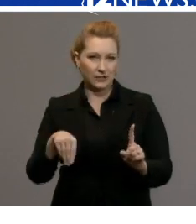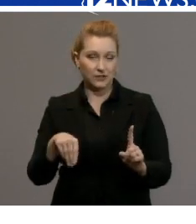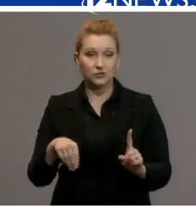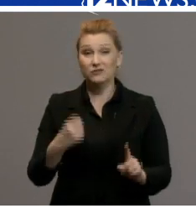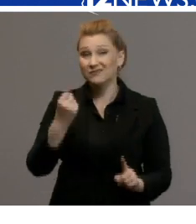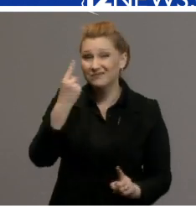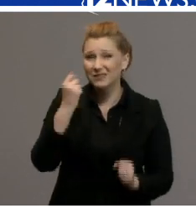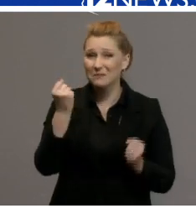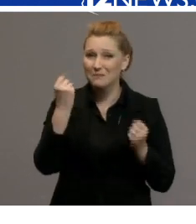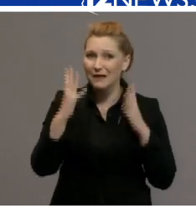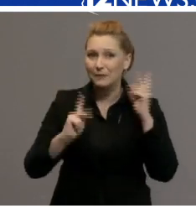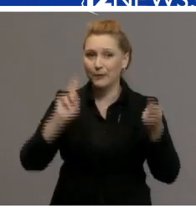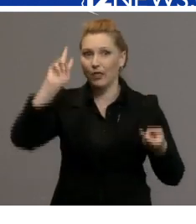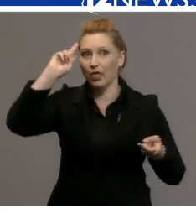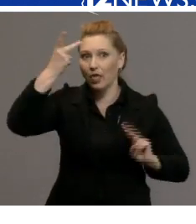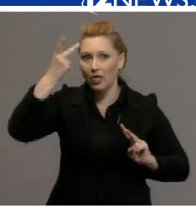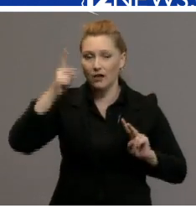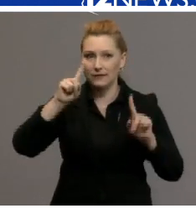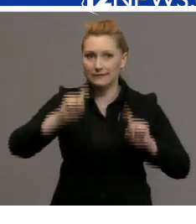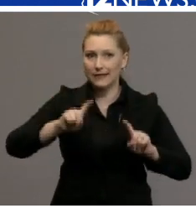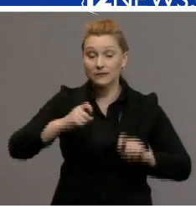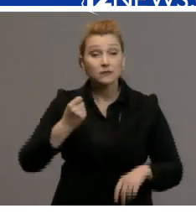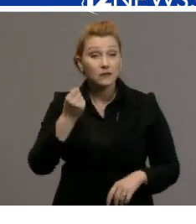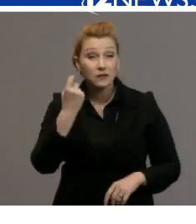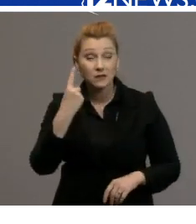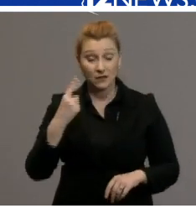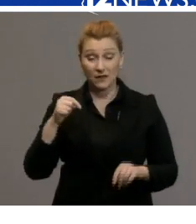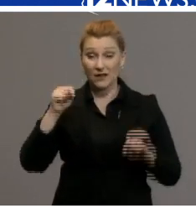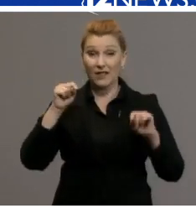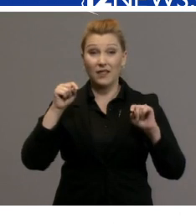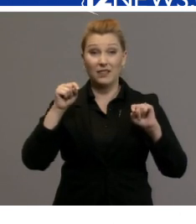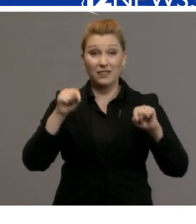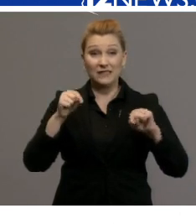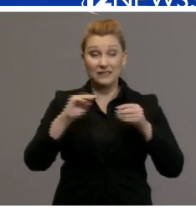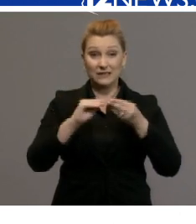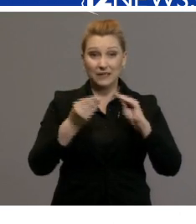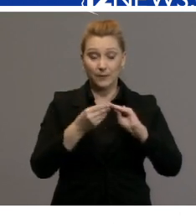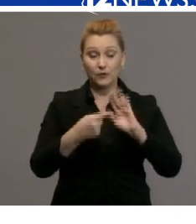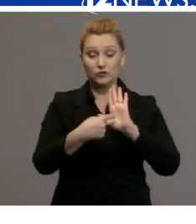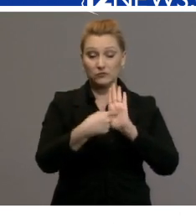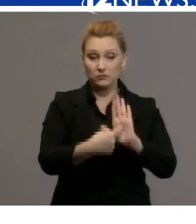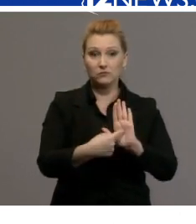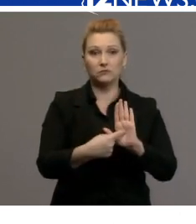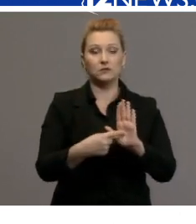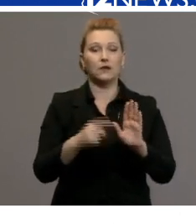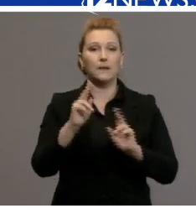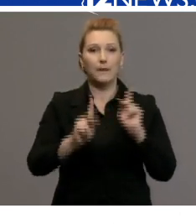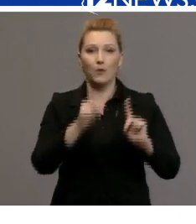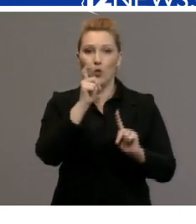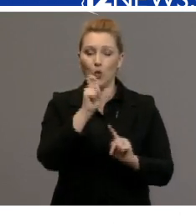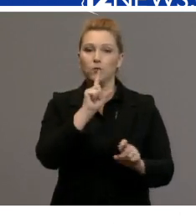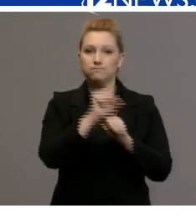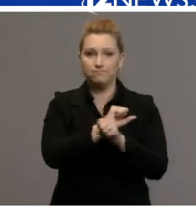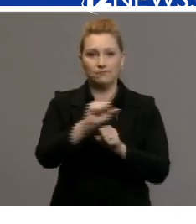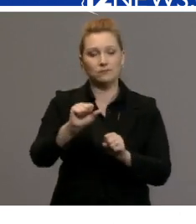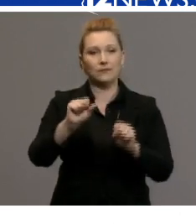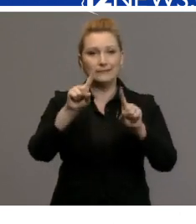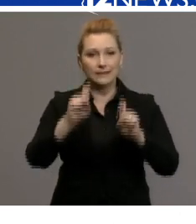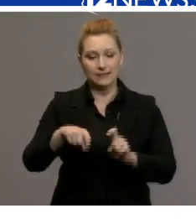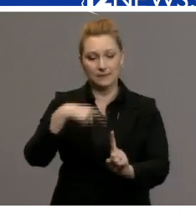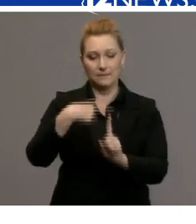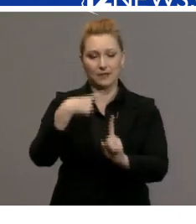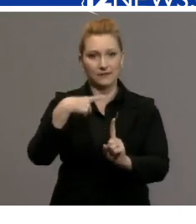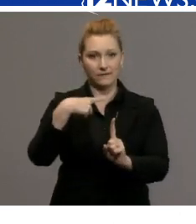are 100% PCR tests or diagnostic tests. There's no antibody test mixed